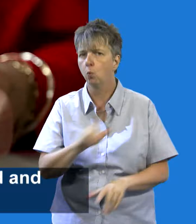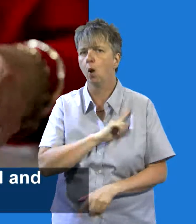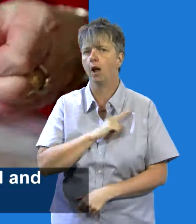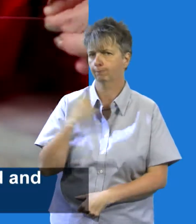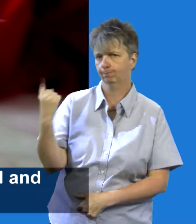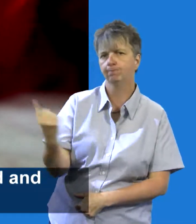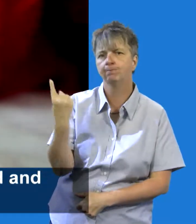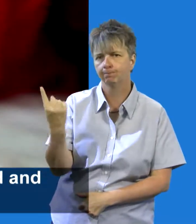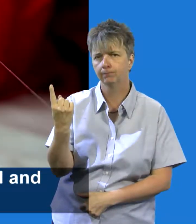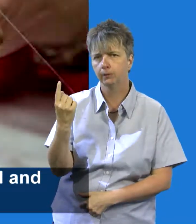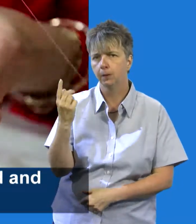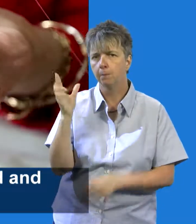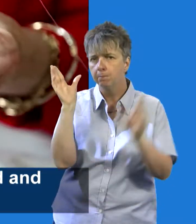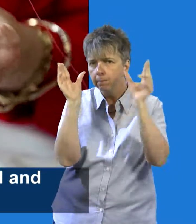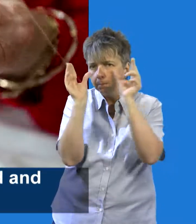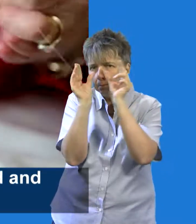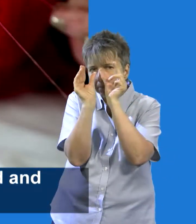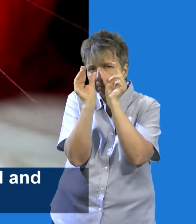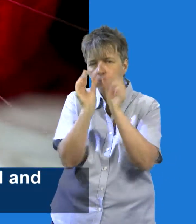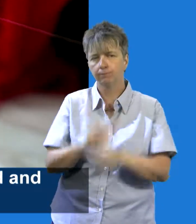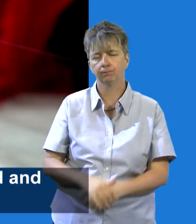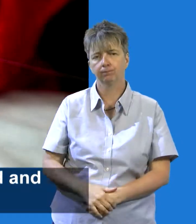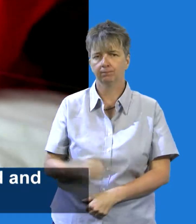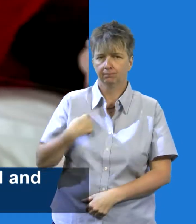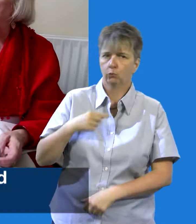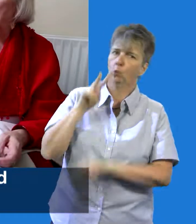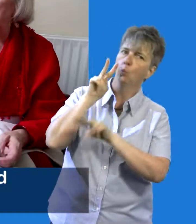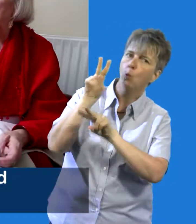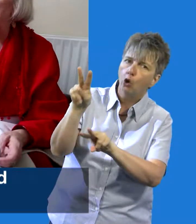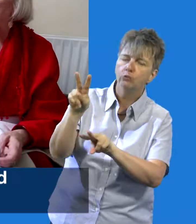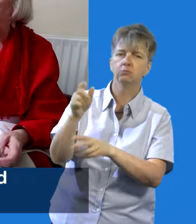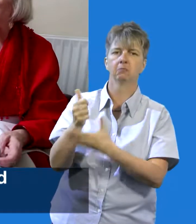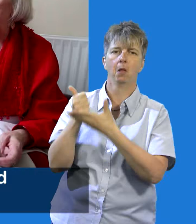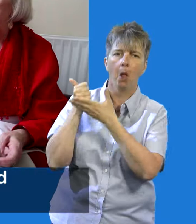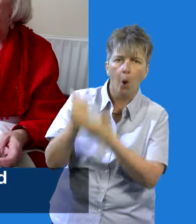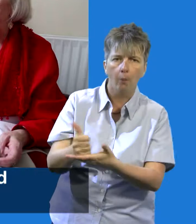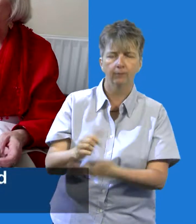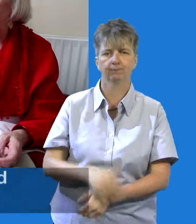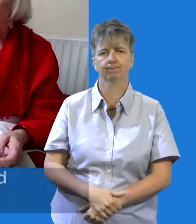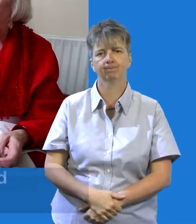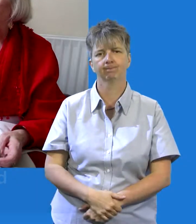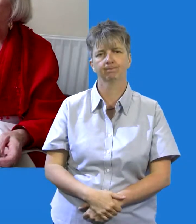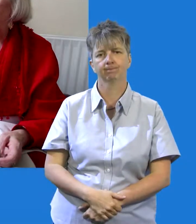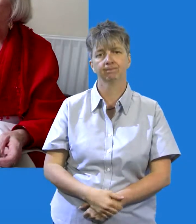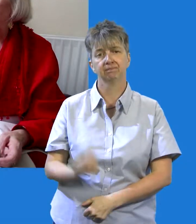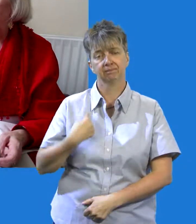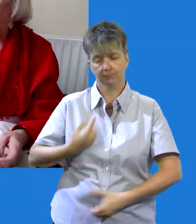I was born in Northern Ireland and I lived in Cady. When I was born they said I was going to die.